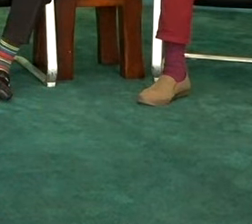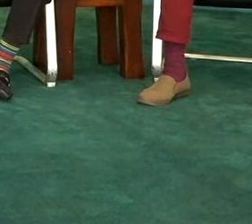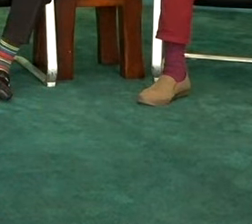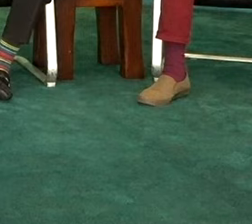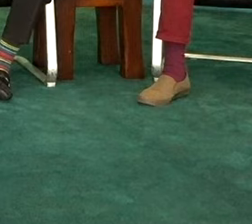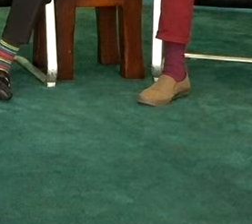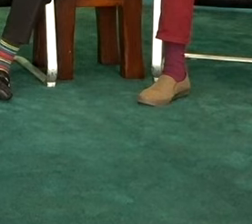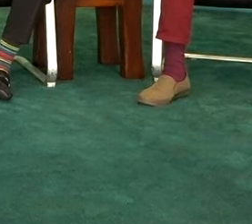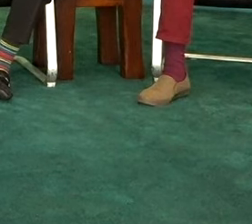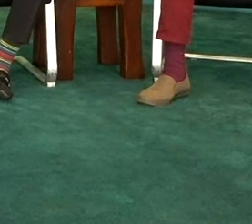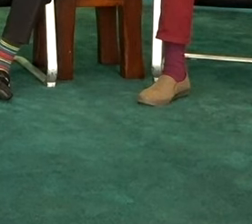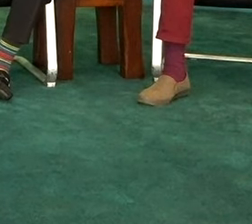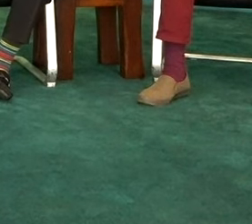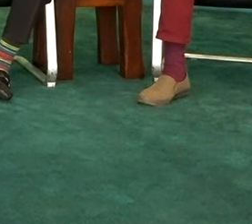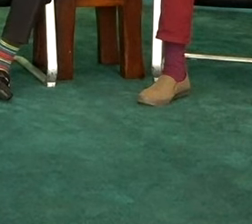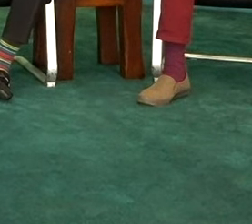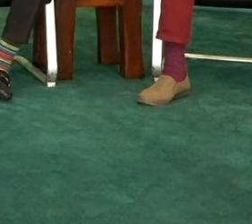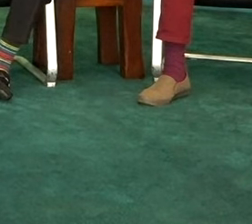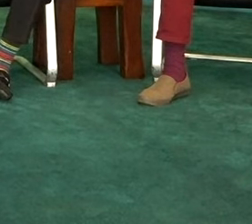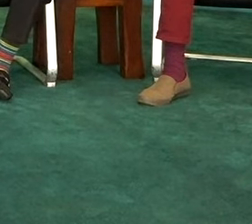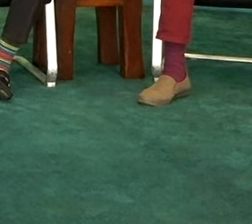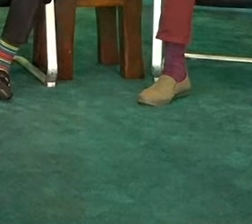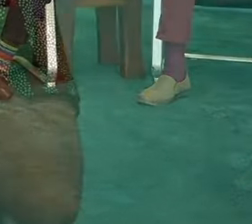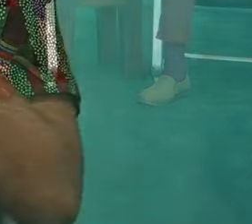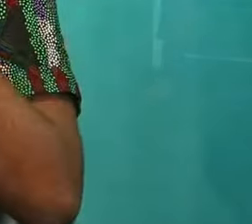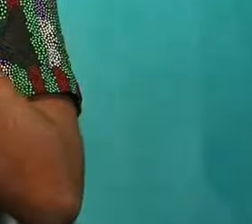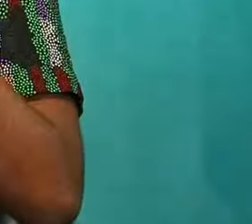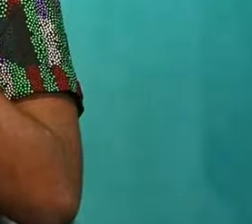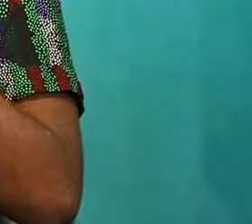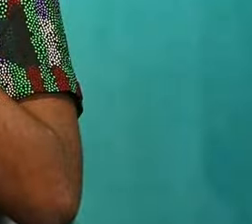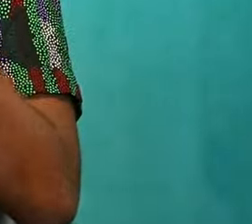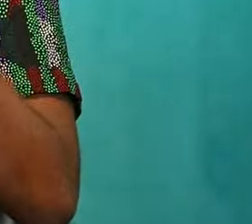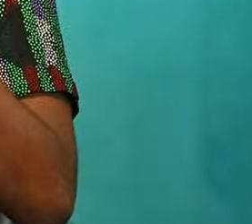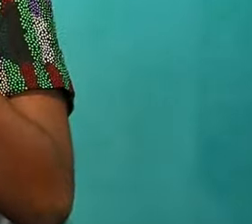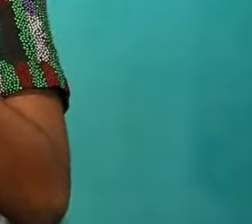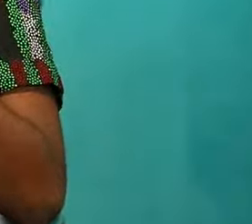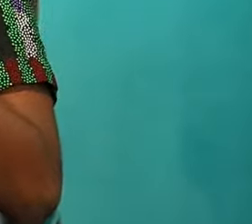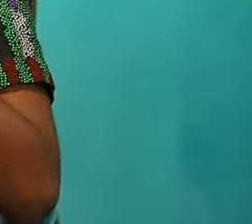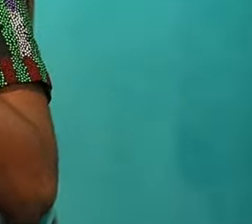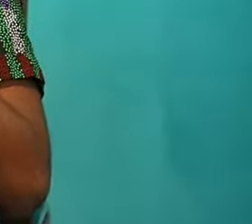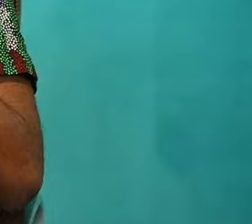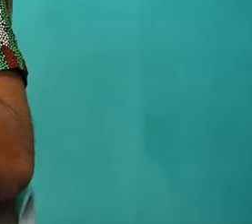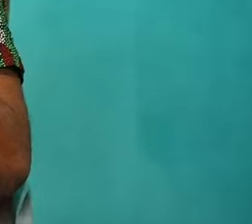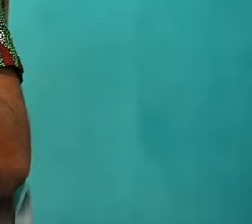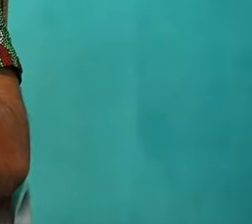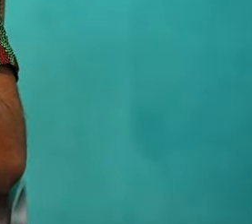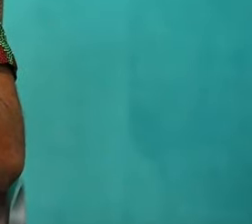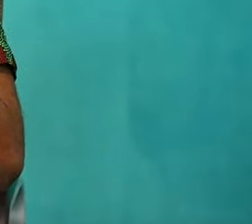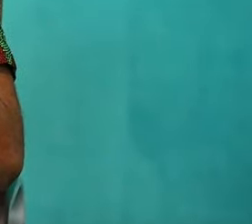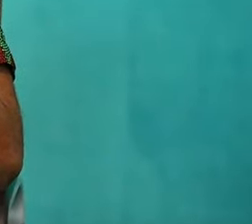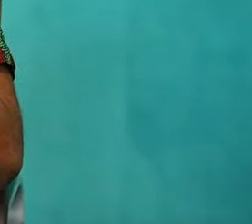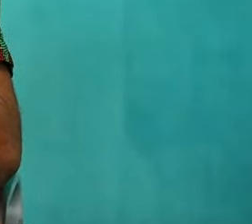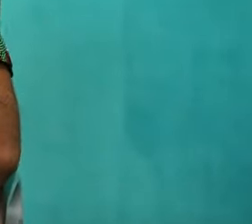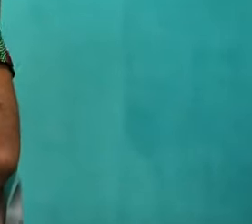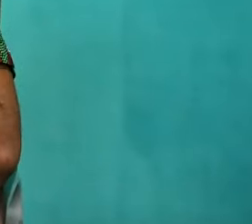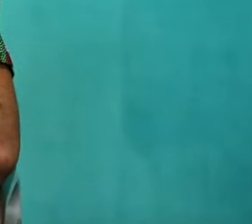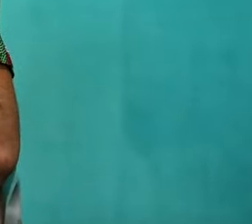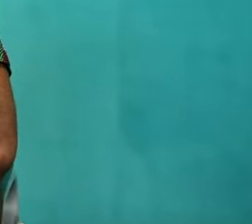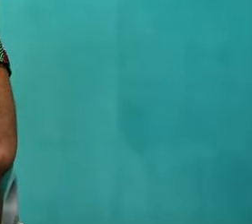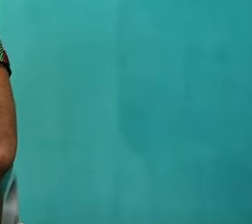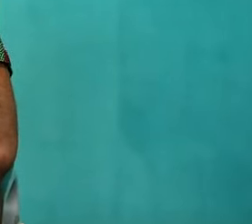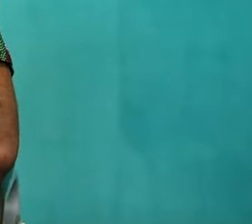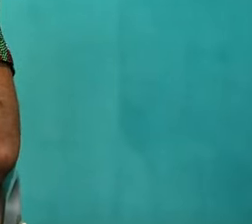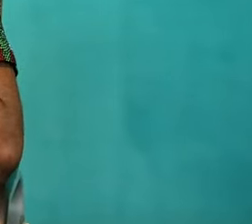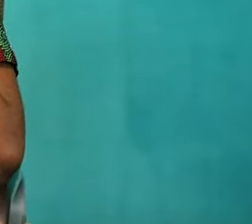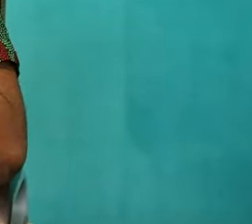feel it's often a difference that most Christians aren't like, yes, I want to sin, yes. But I mean, it's more of like you just sit down and you're